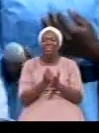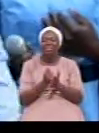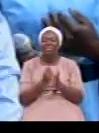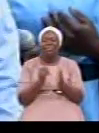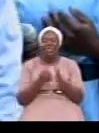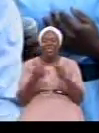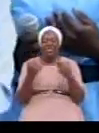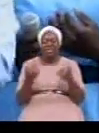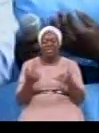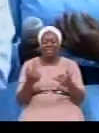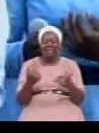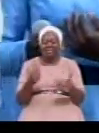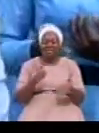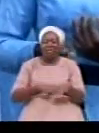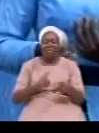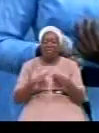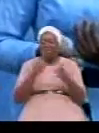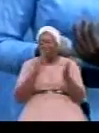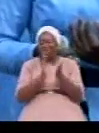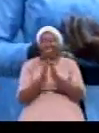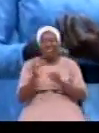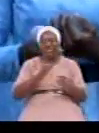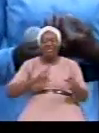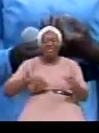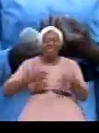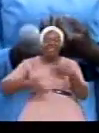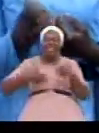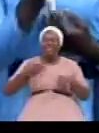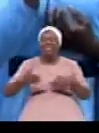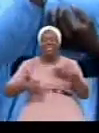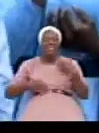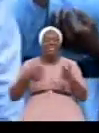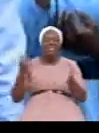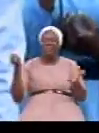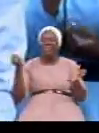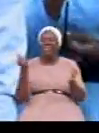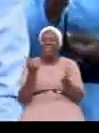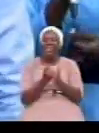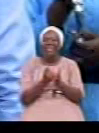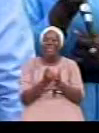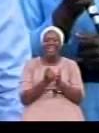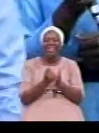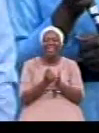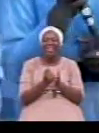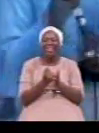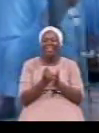Time for us to praise the Lord and rejoice. Amen. Amen.